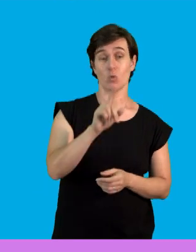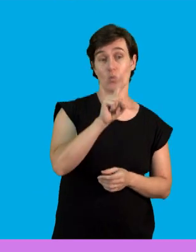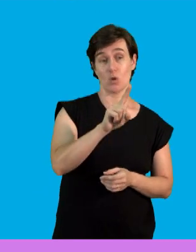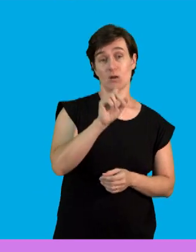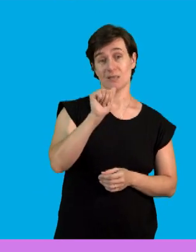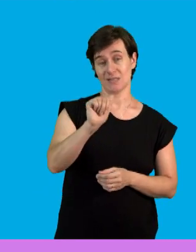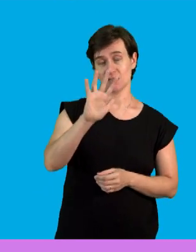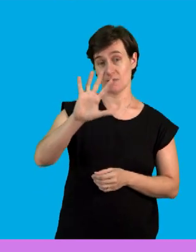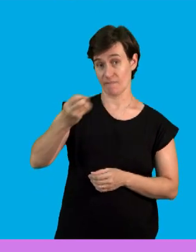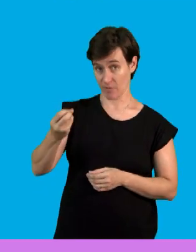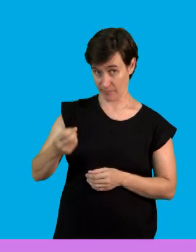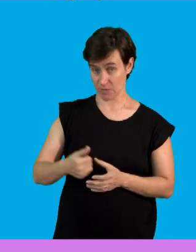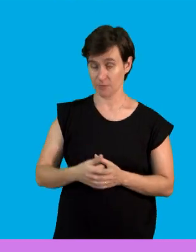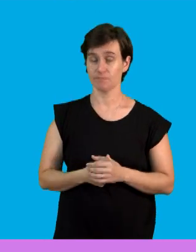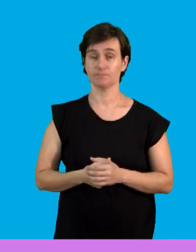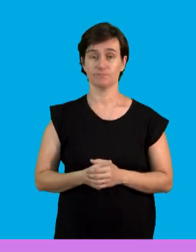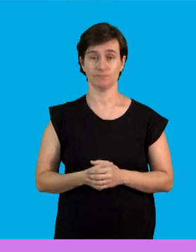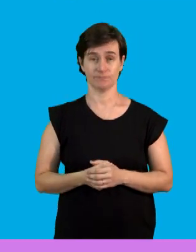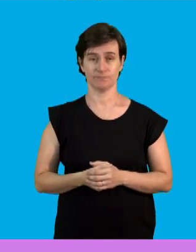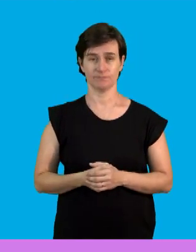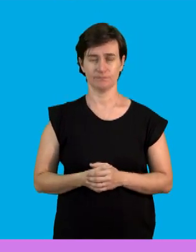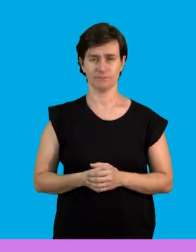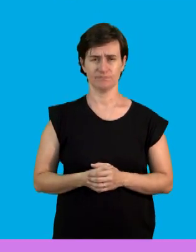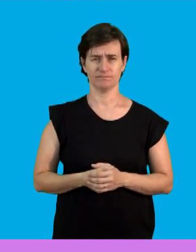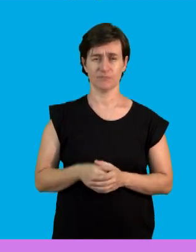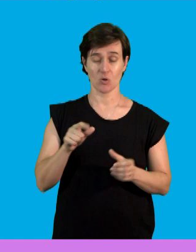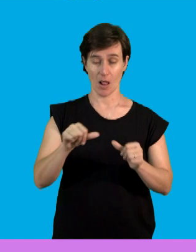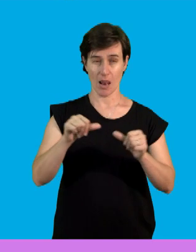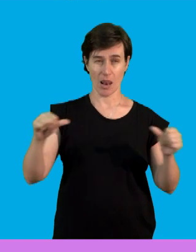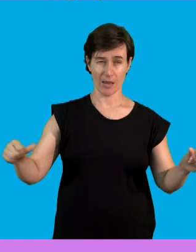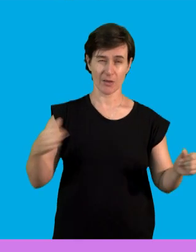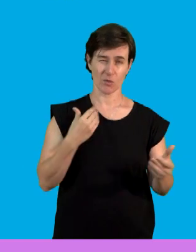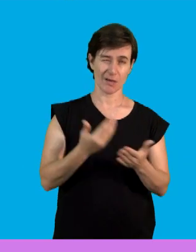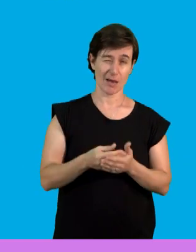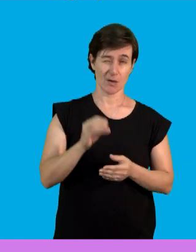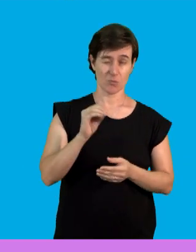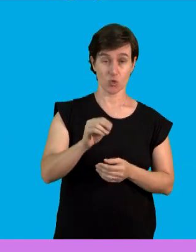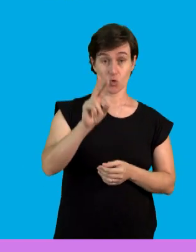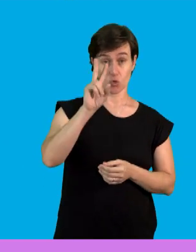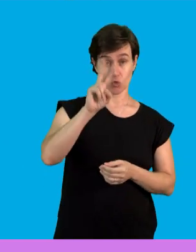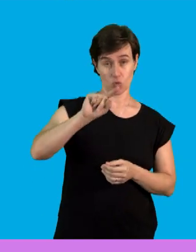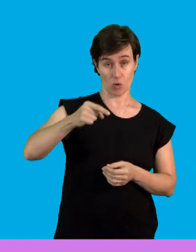we had to times, and that is going to be 3,500 divided by the